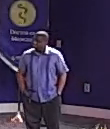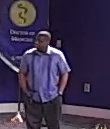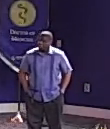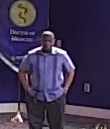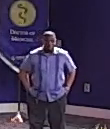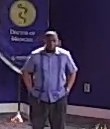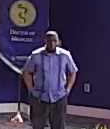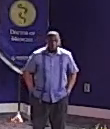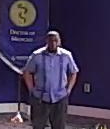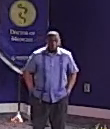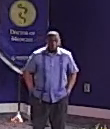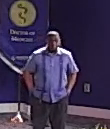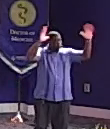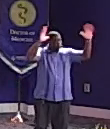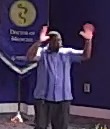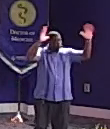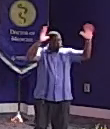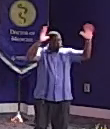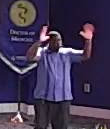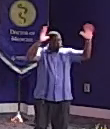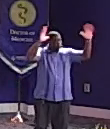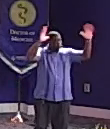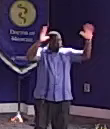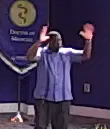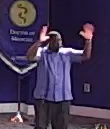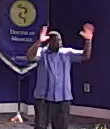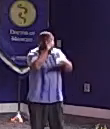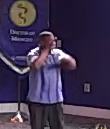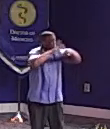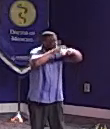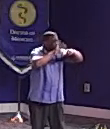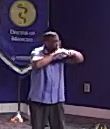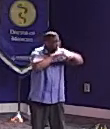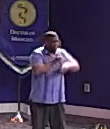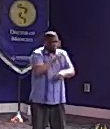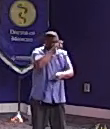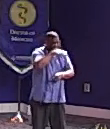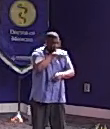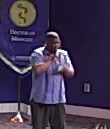Everyone, continue to come in and find your seat so we can get started.